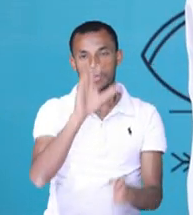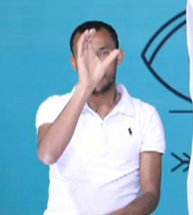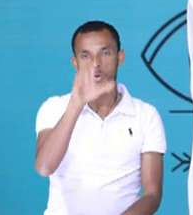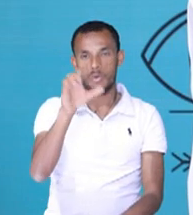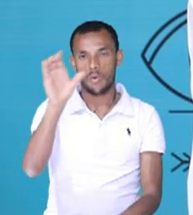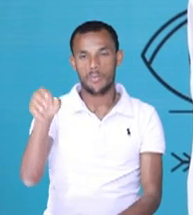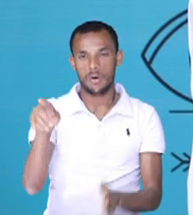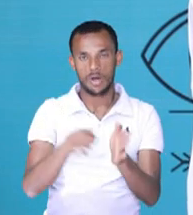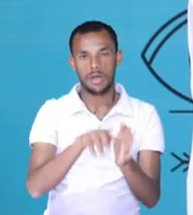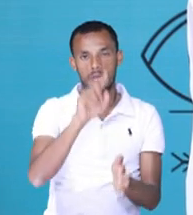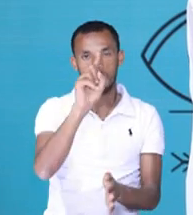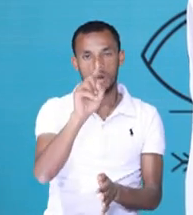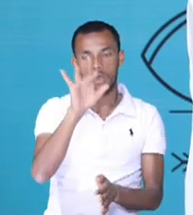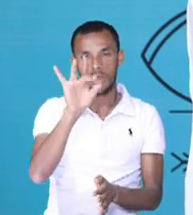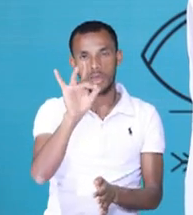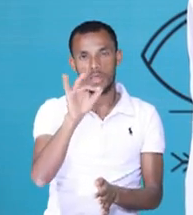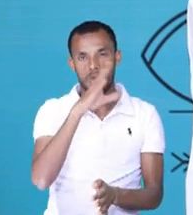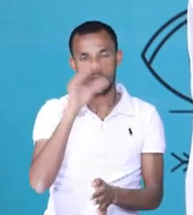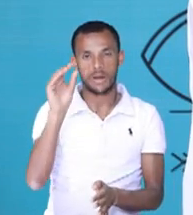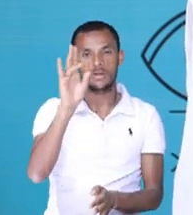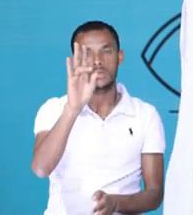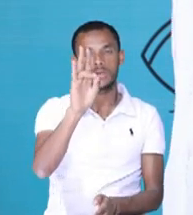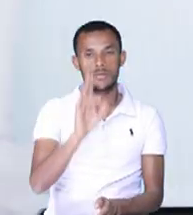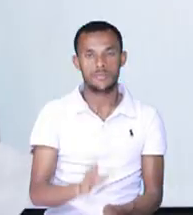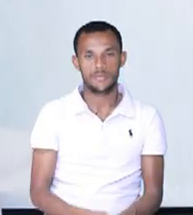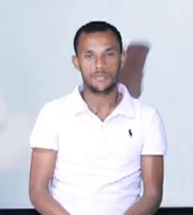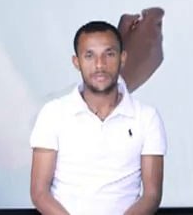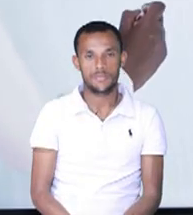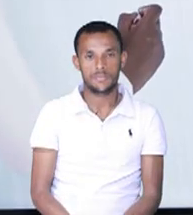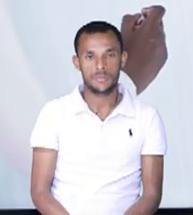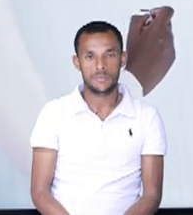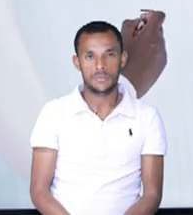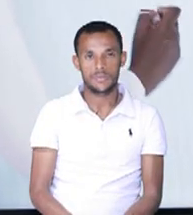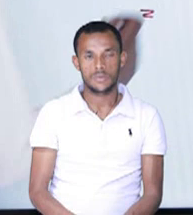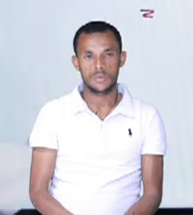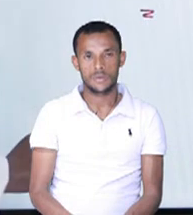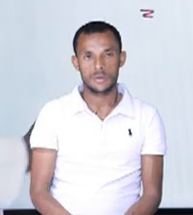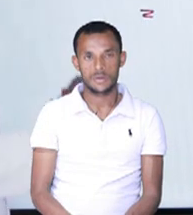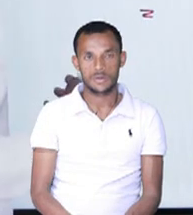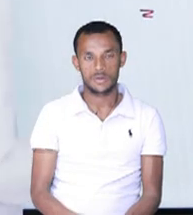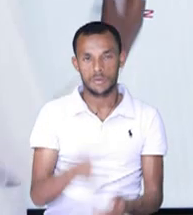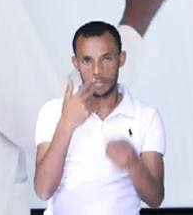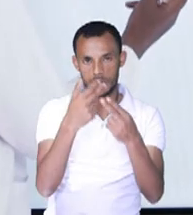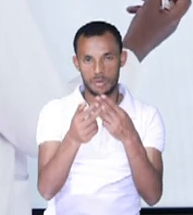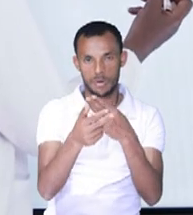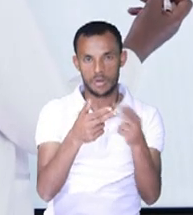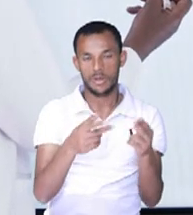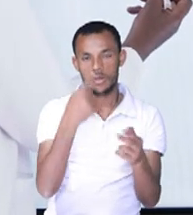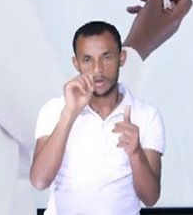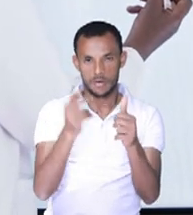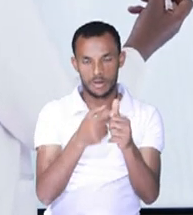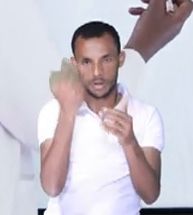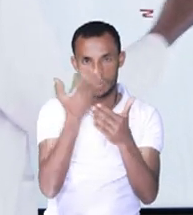matrix -1, 8, and 7 it comes. Then what are you going to do? Multiply the